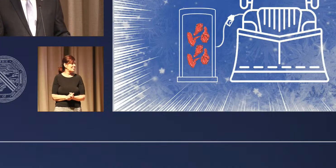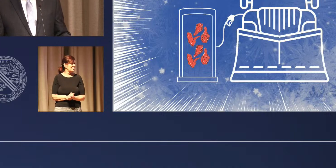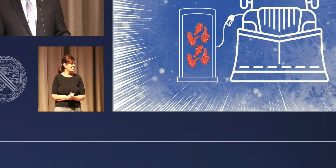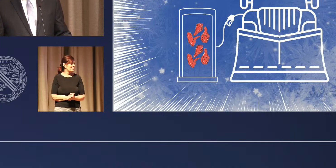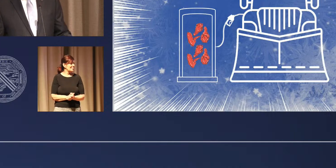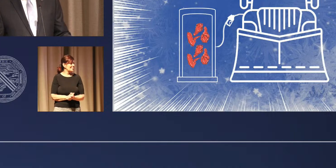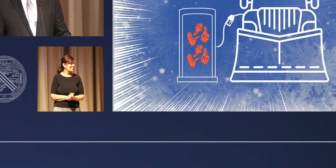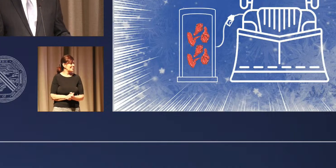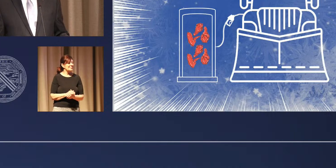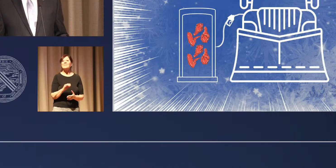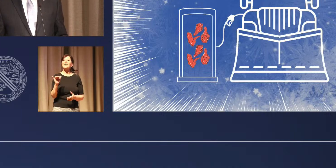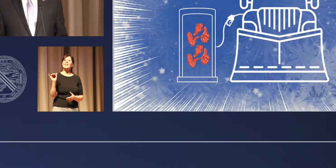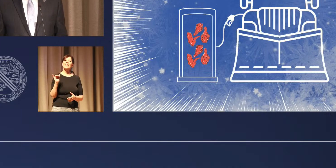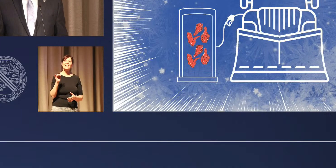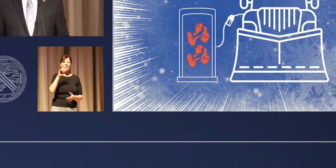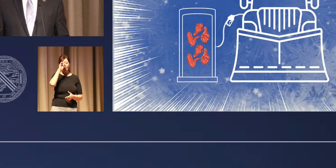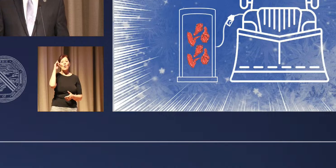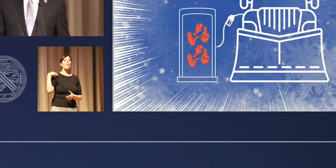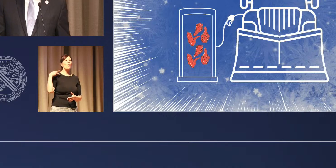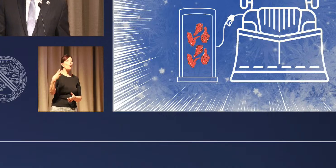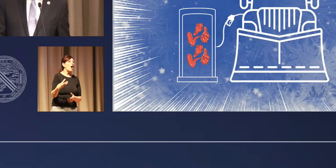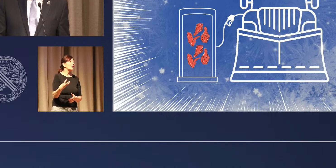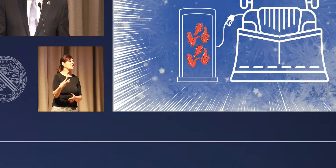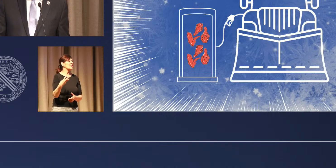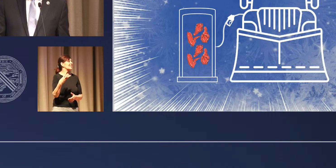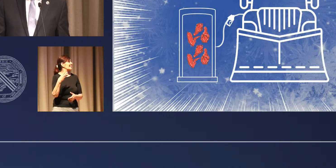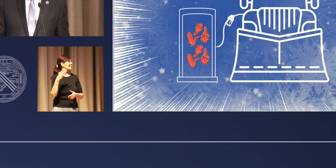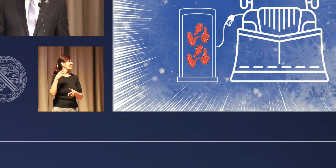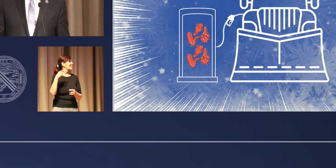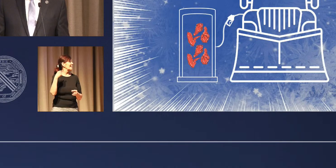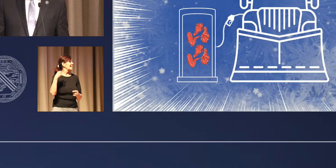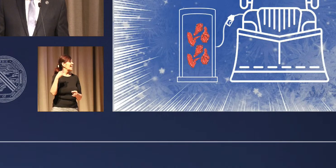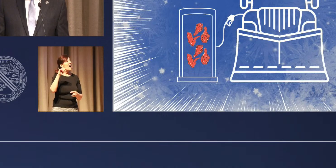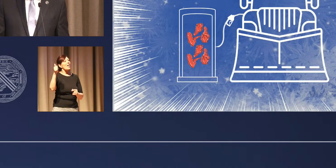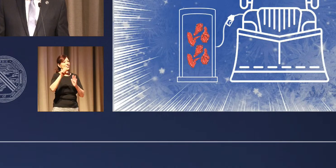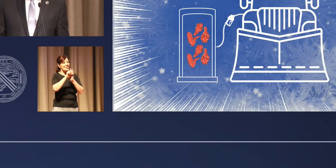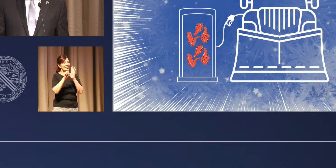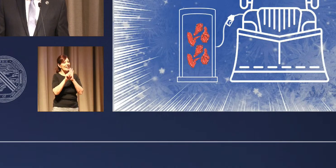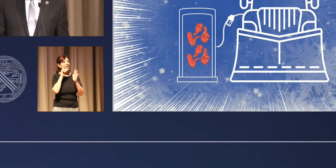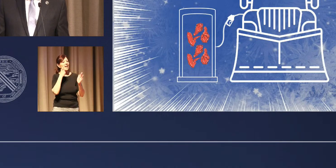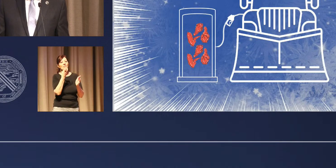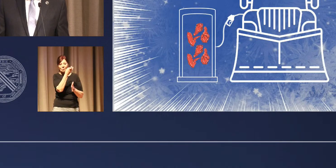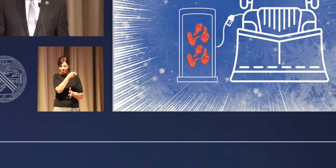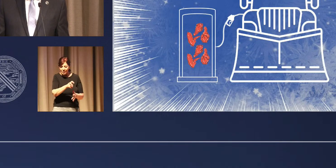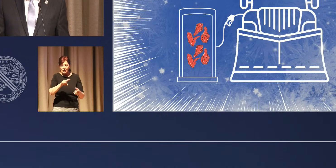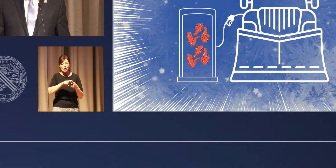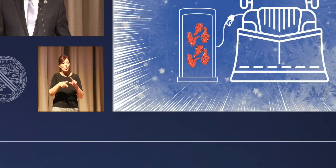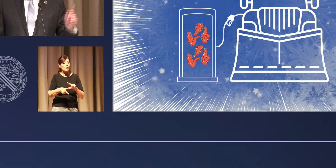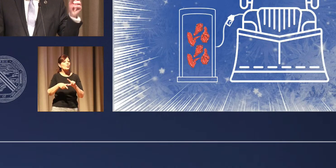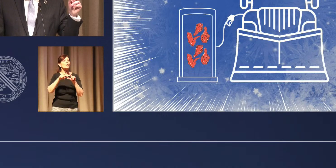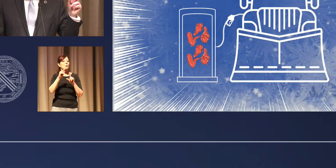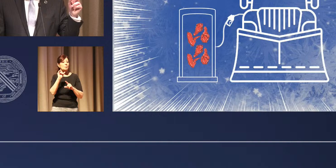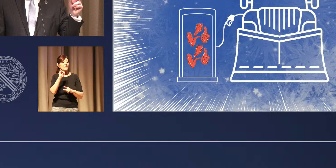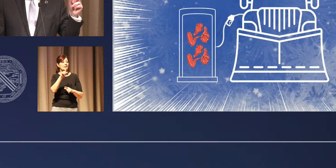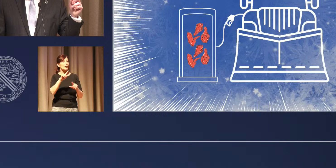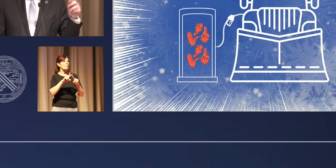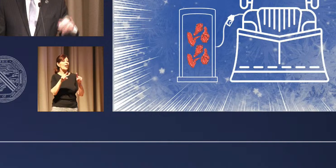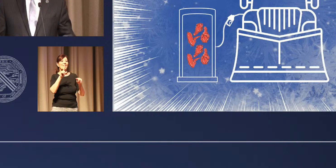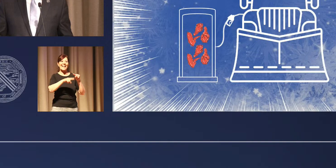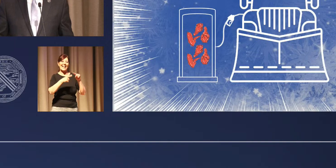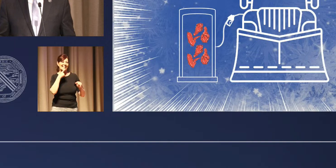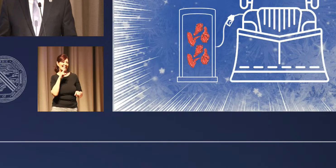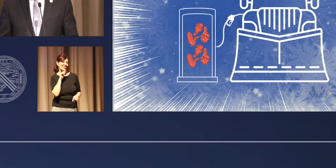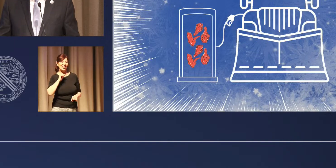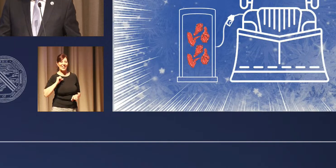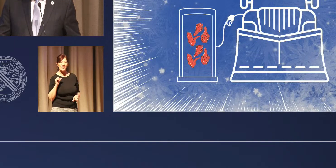States like New Mexico, Washington, and California have already transitioned heavy-duty vehicles to renewable diesel, but they can't say chicken wings